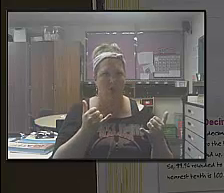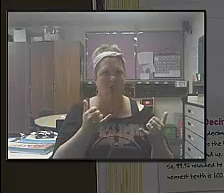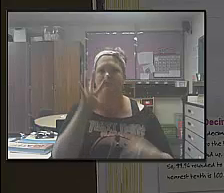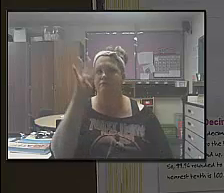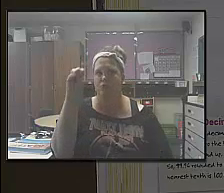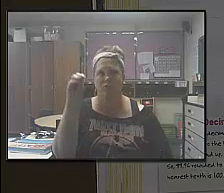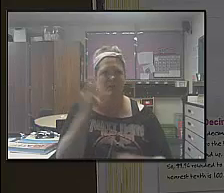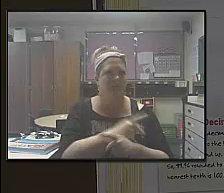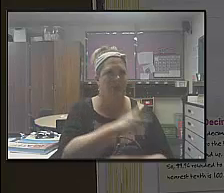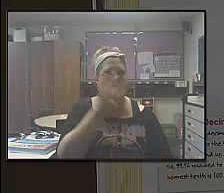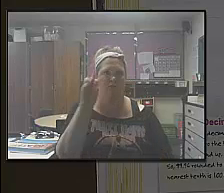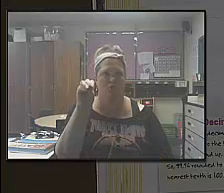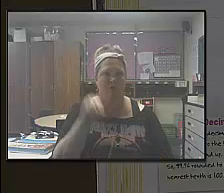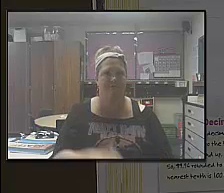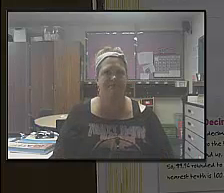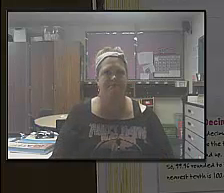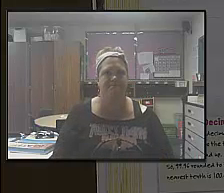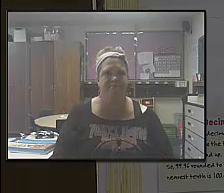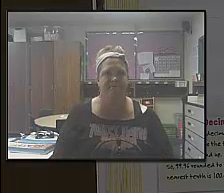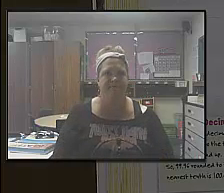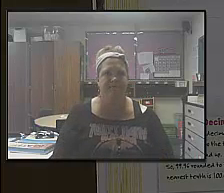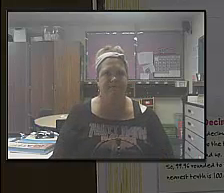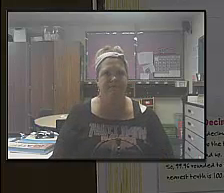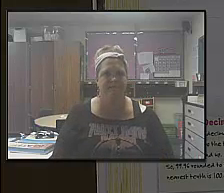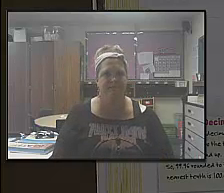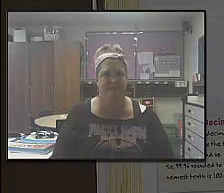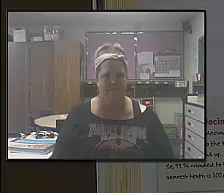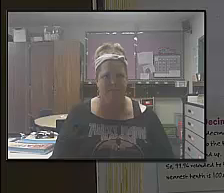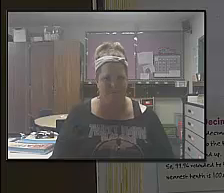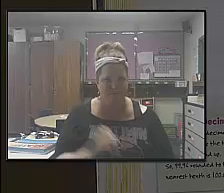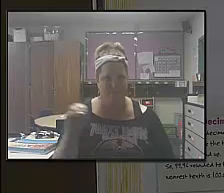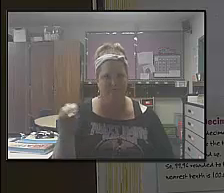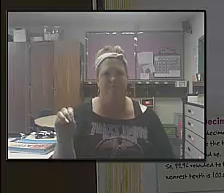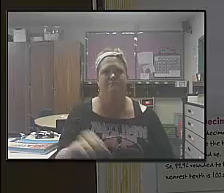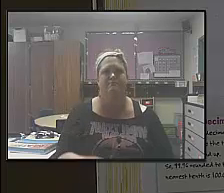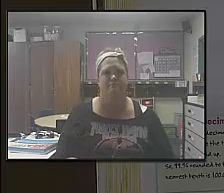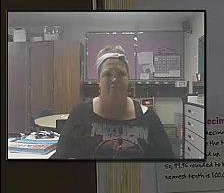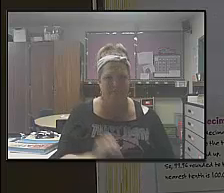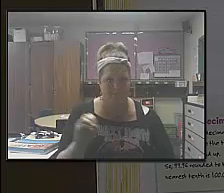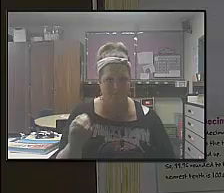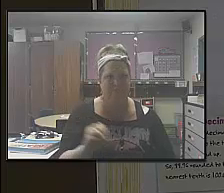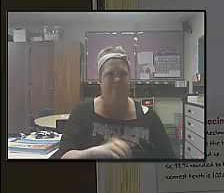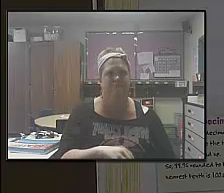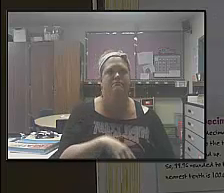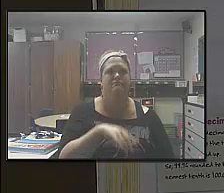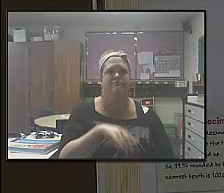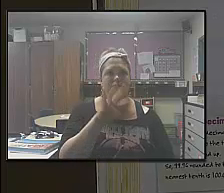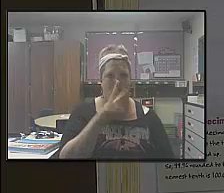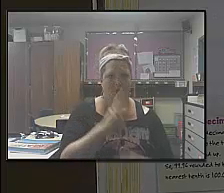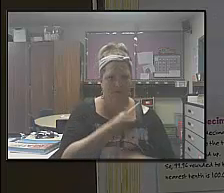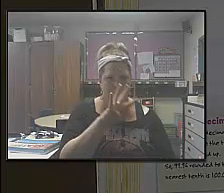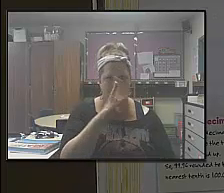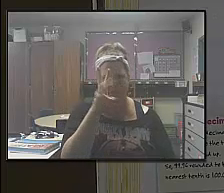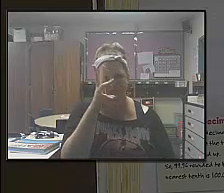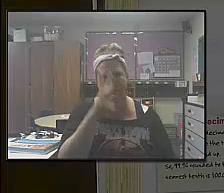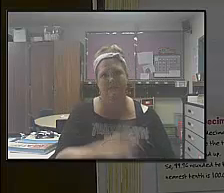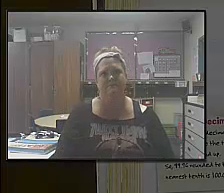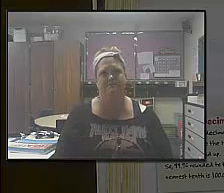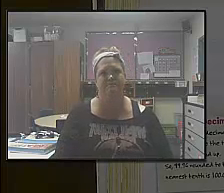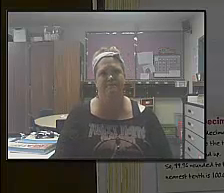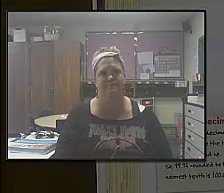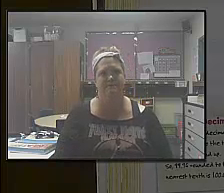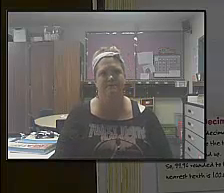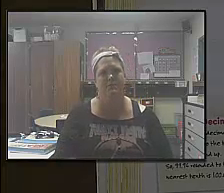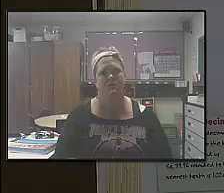our numbers that we rounded. How We have 40 do times 40. I 2 zeros. 4 times subtract 4 is